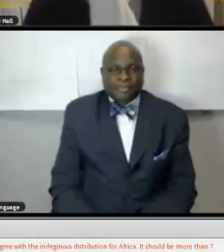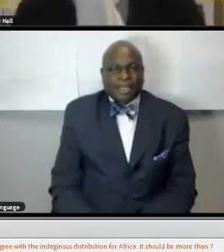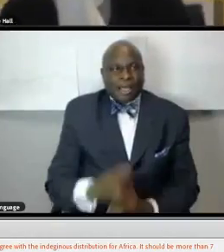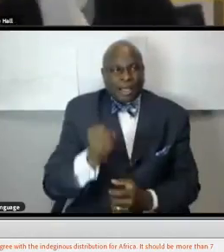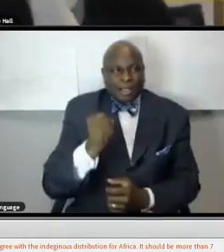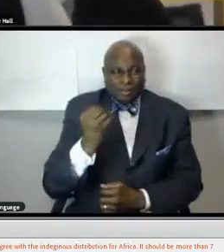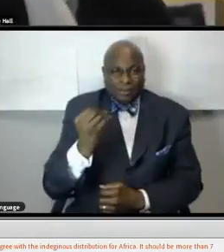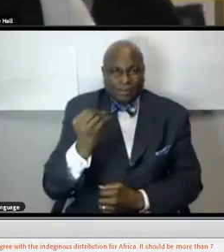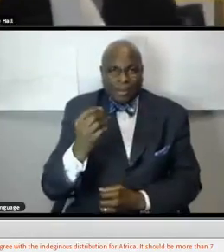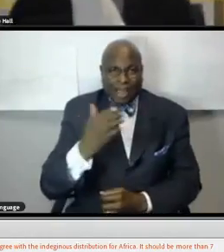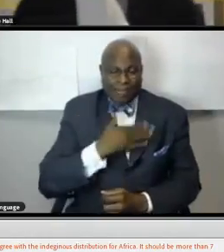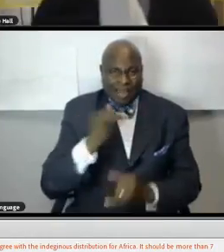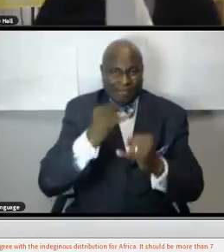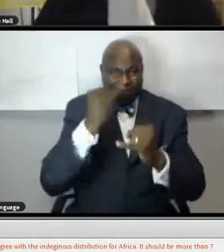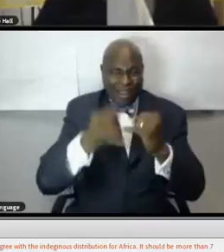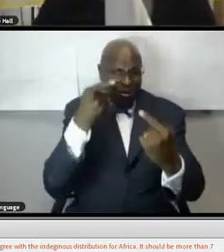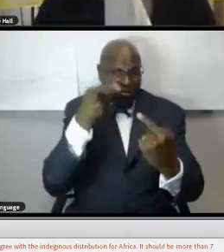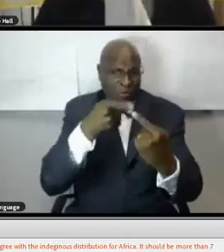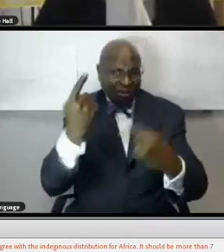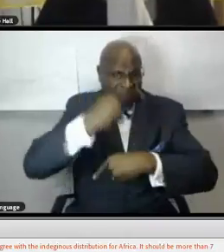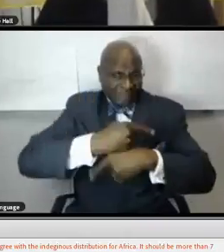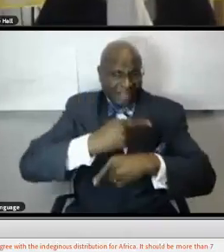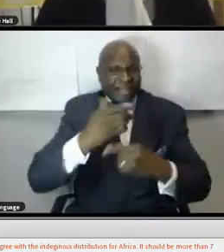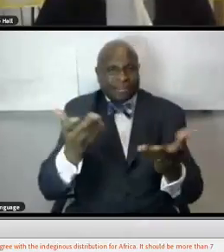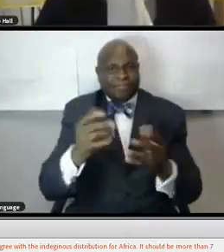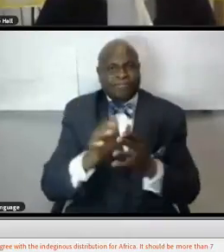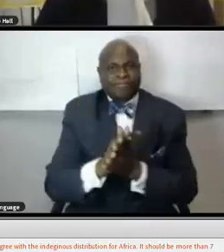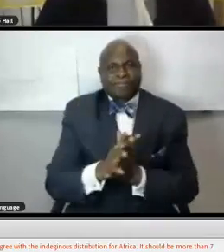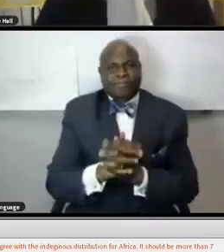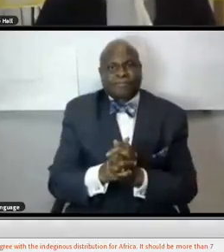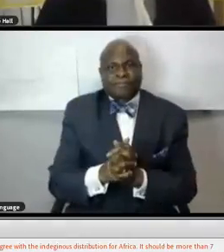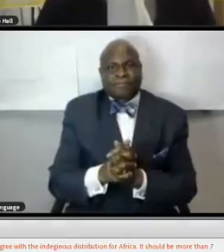So my final points today are as follows.